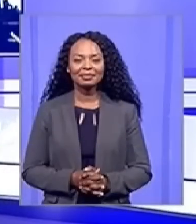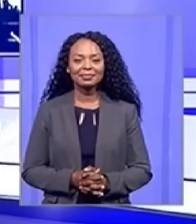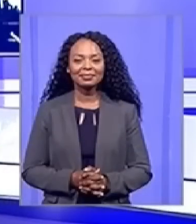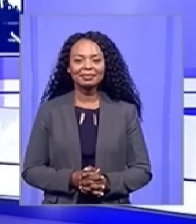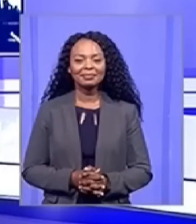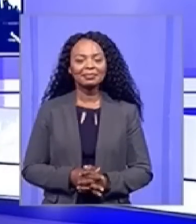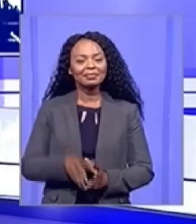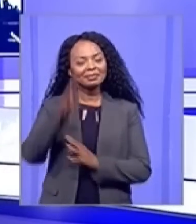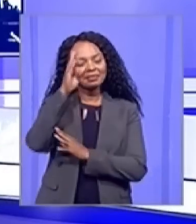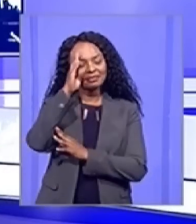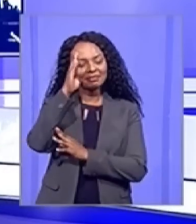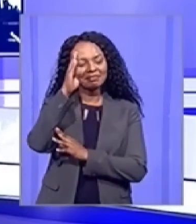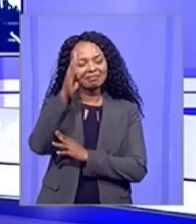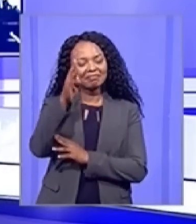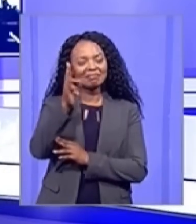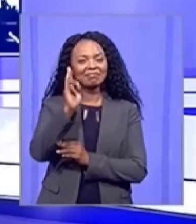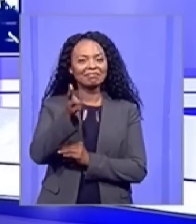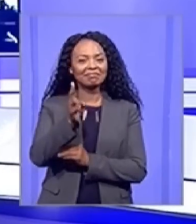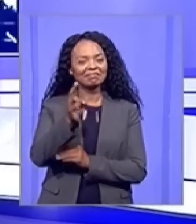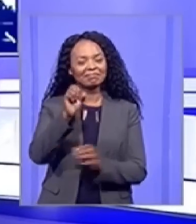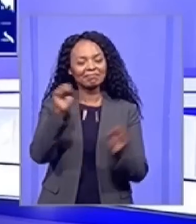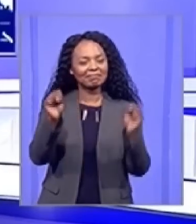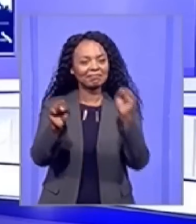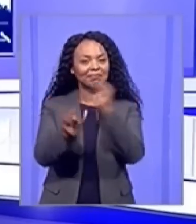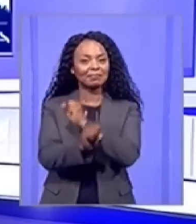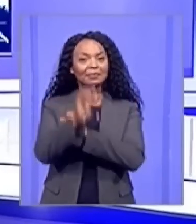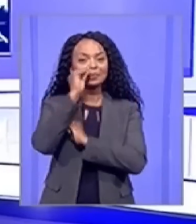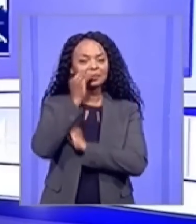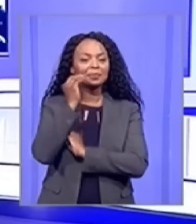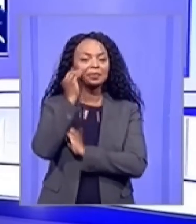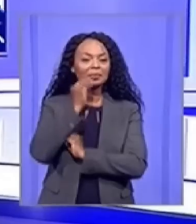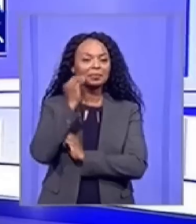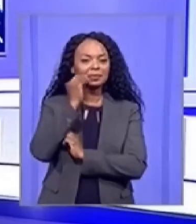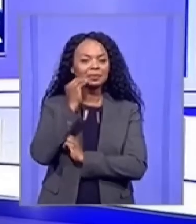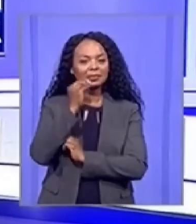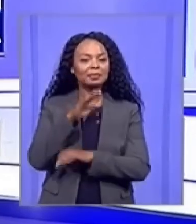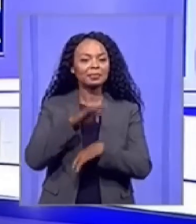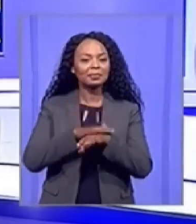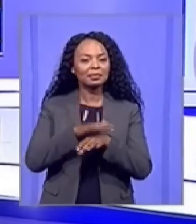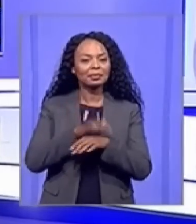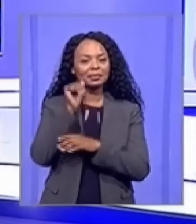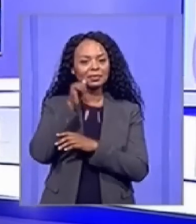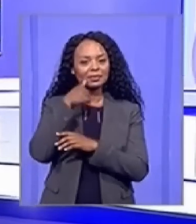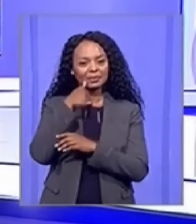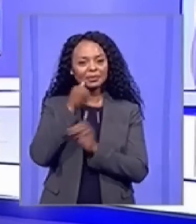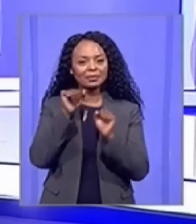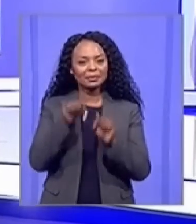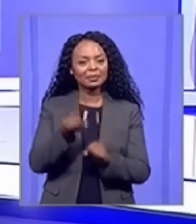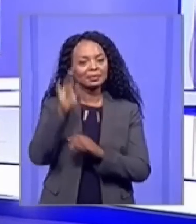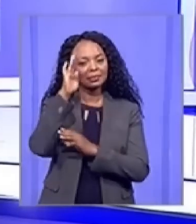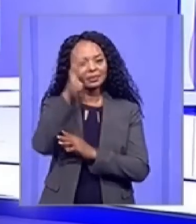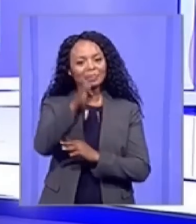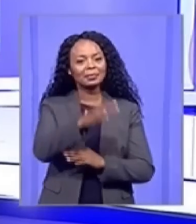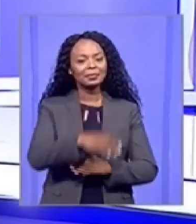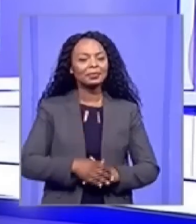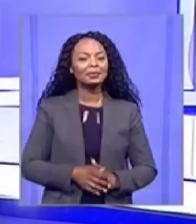di fella kwano tsa phirimana ena mmuhi hopola o tla fona ditaba tsa Sesotho hona kanaleng ena hosane o fihlela nakong e tlang ha ya teng